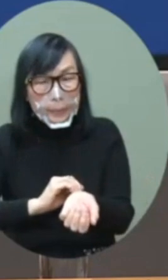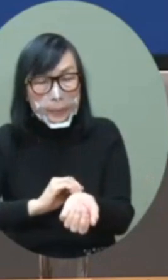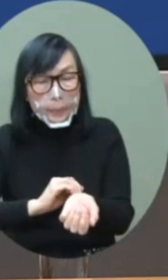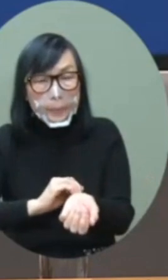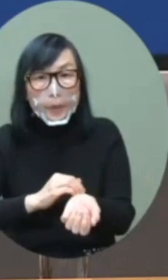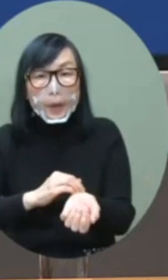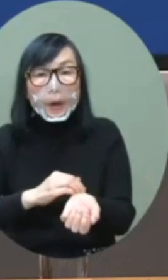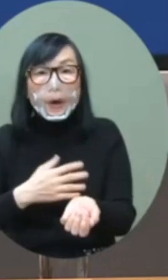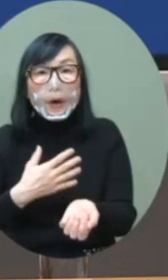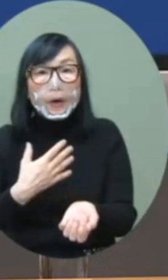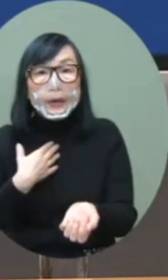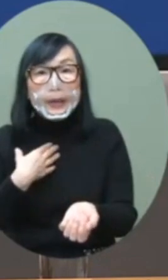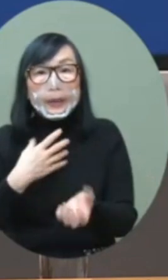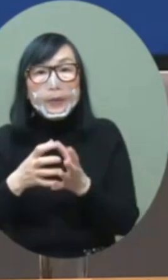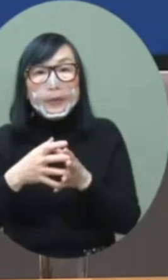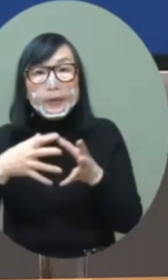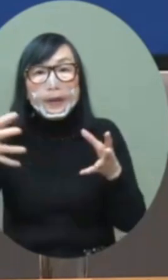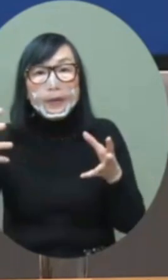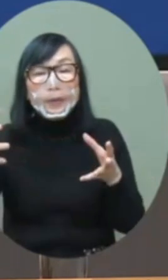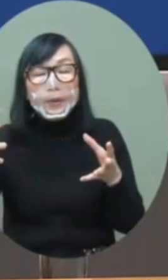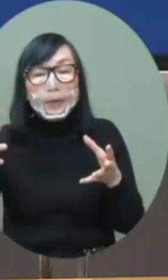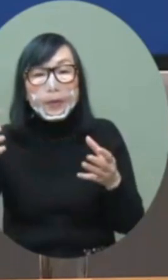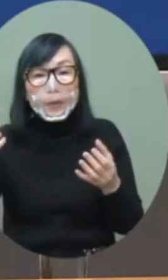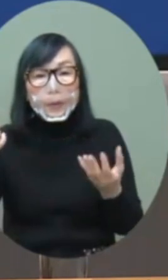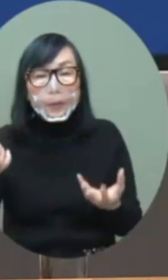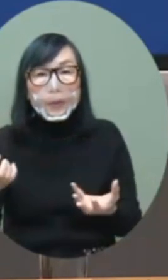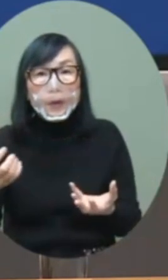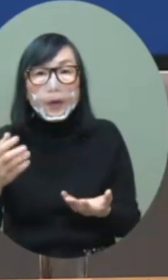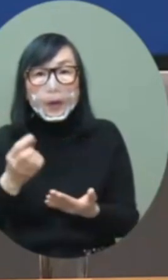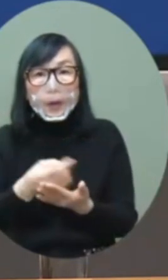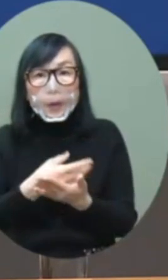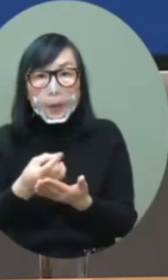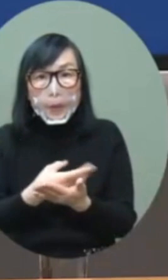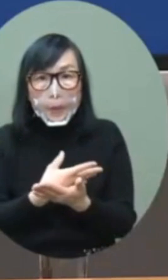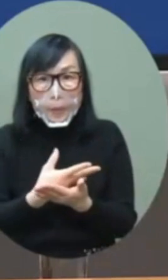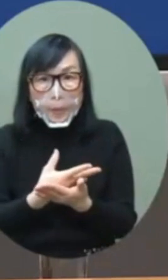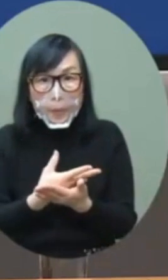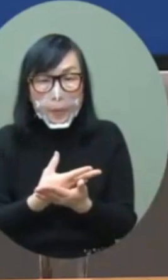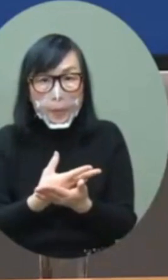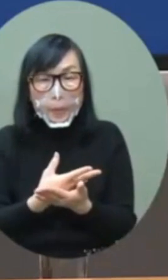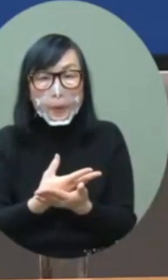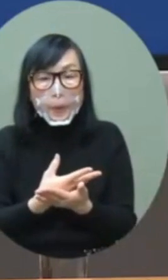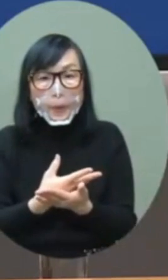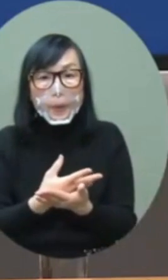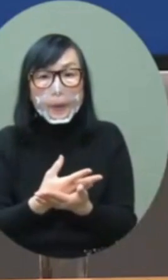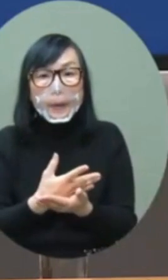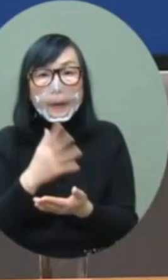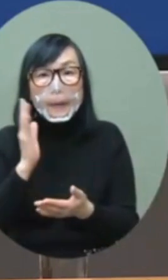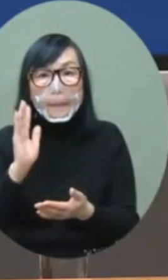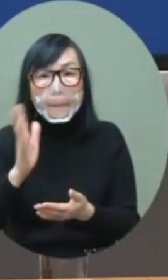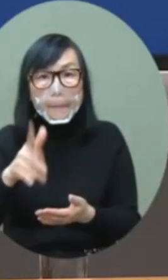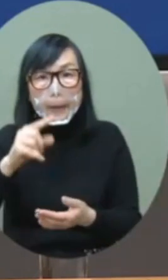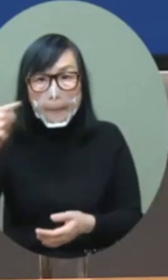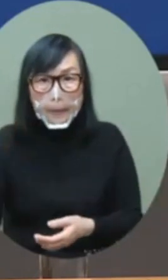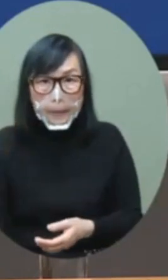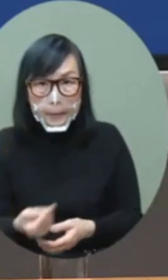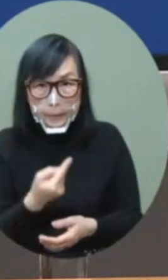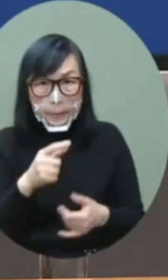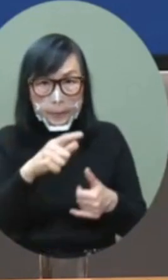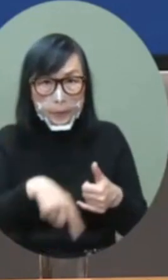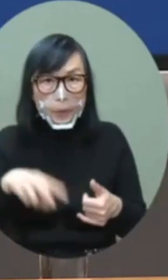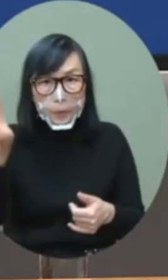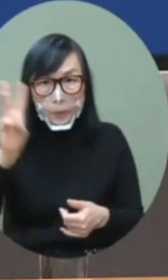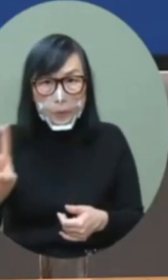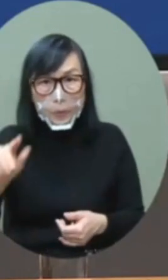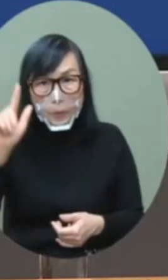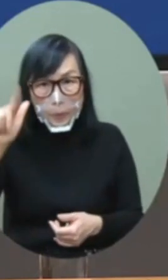surveilling the sewage of 5 million people for the last 1.5 years. It's costing quite a